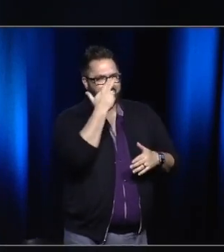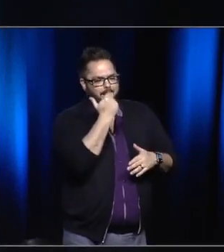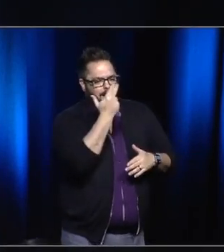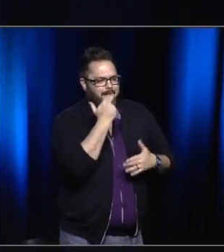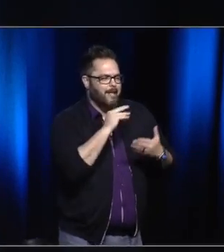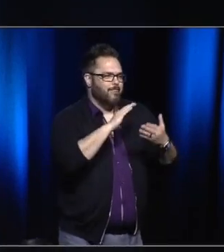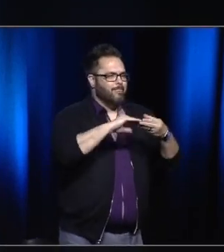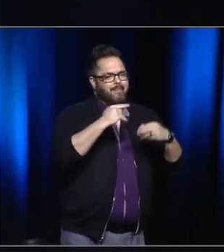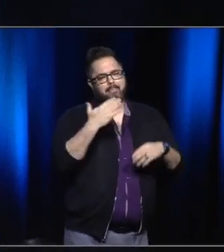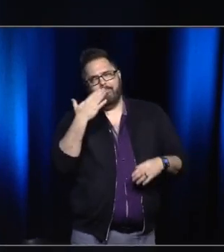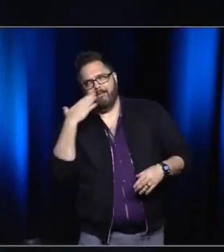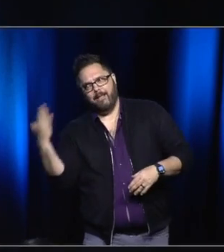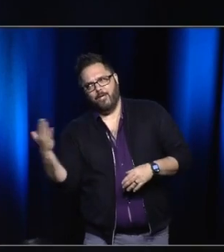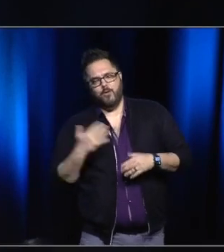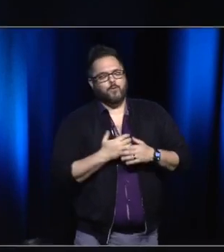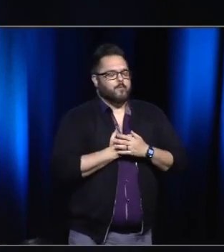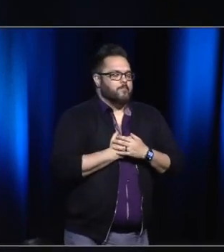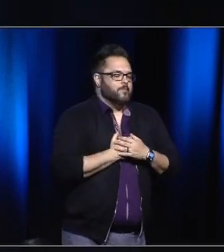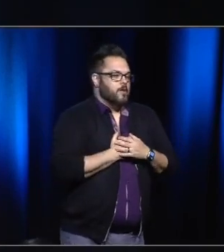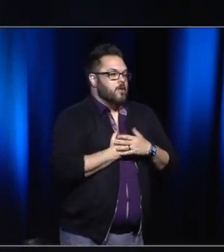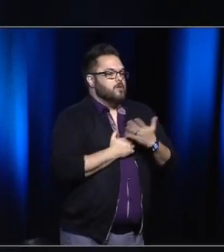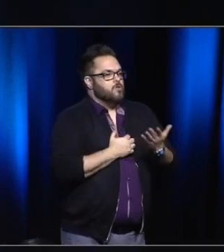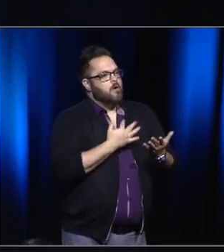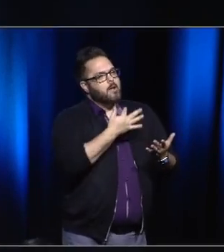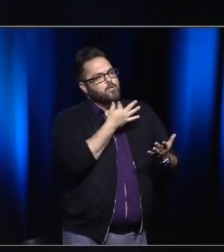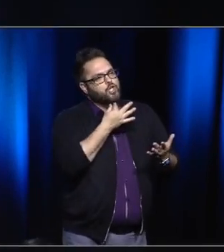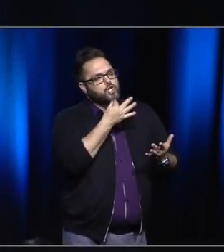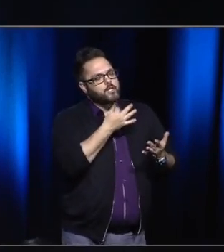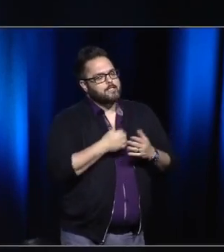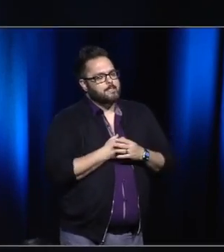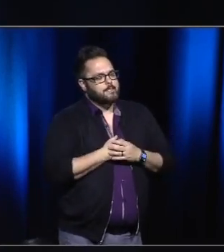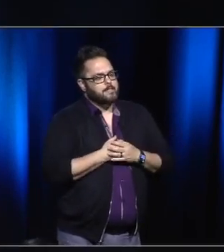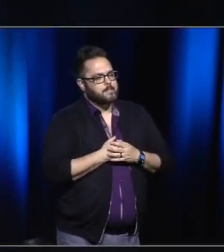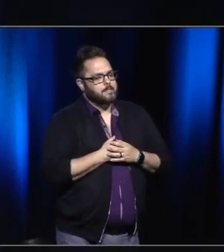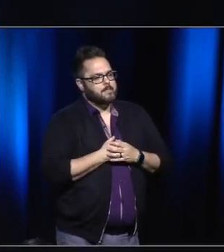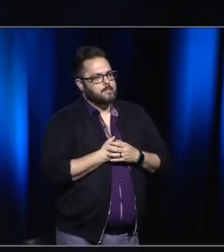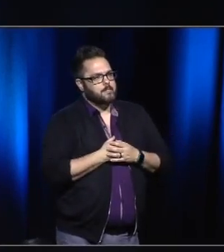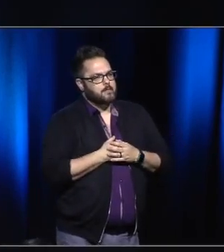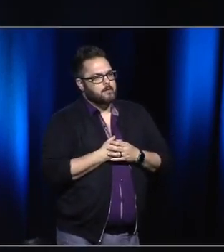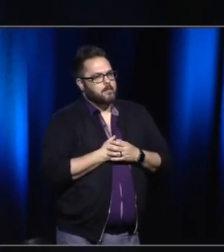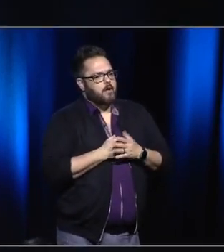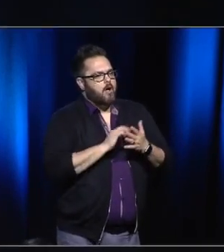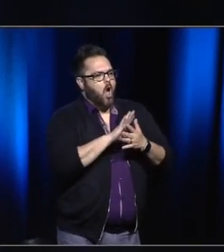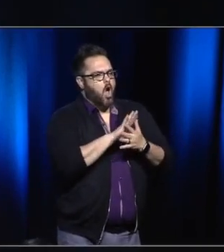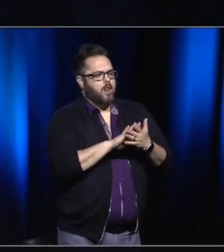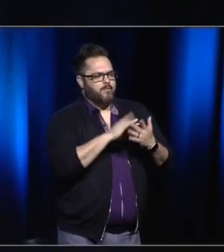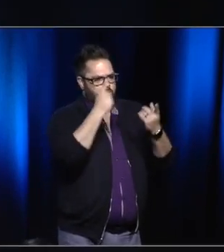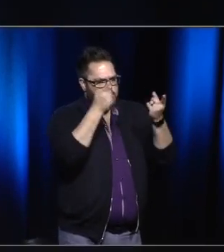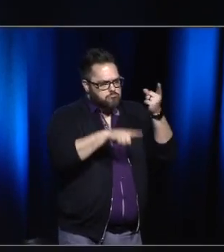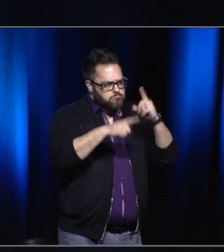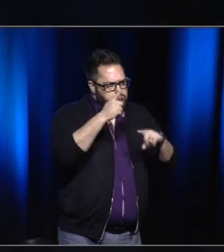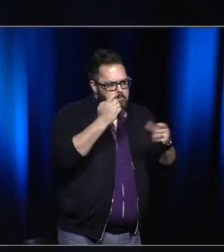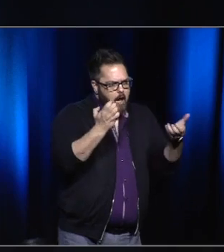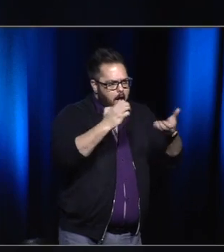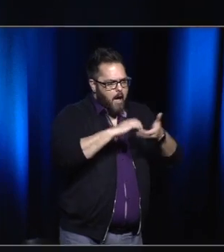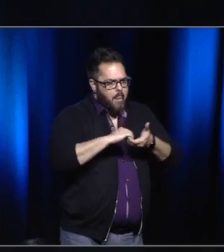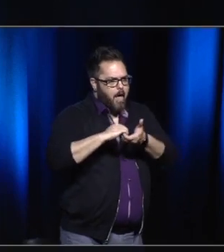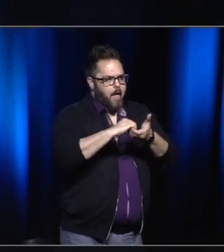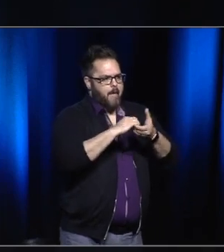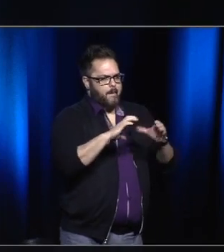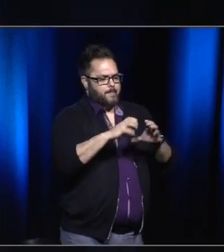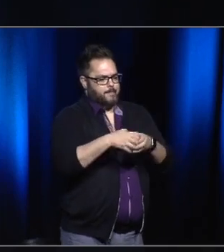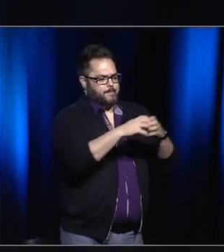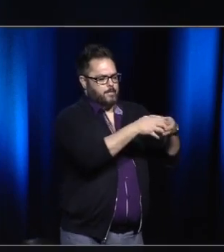in your presentations. I'm very curious about of course, all these alliances, but you said that from time to